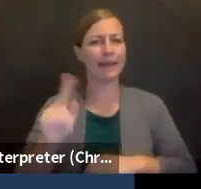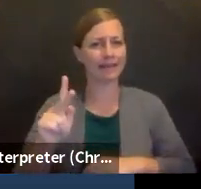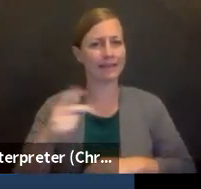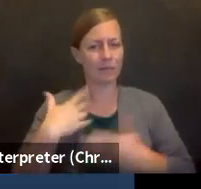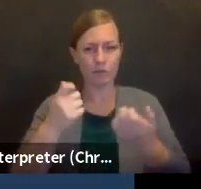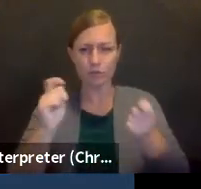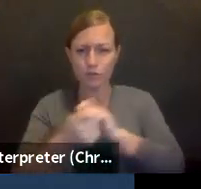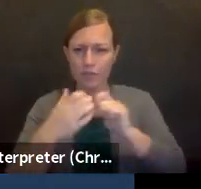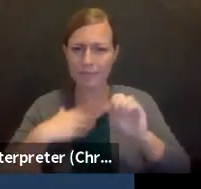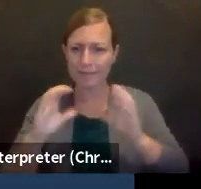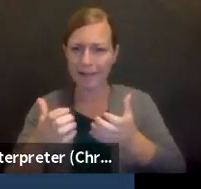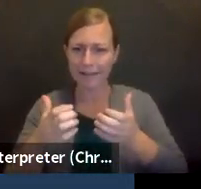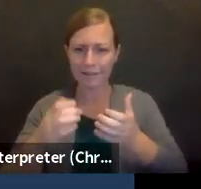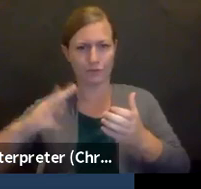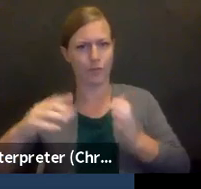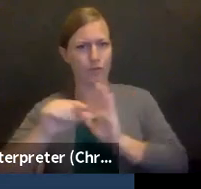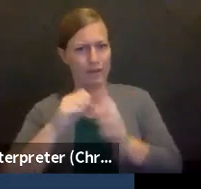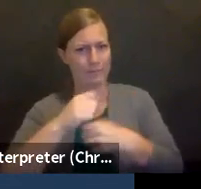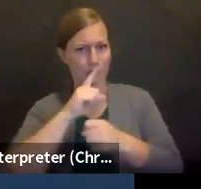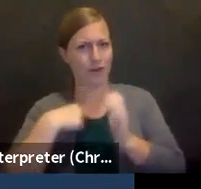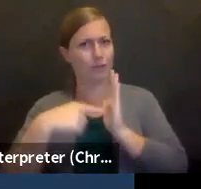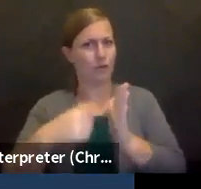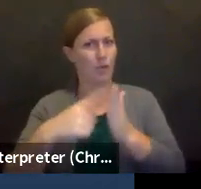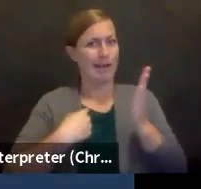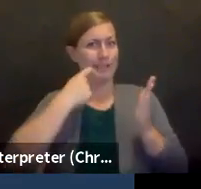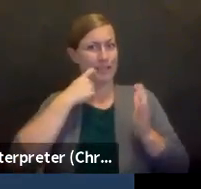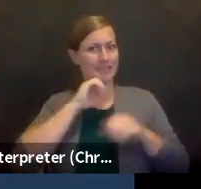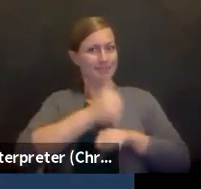my class to be 4th grade just to be reflective of what I just did.